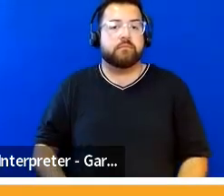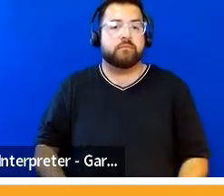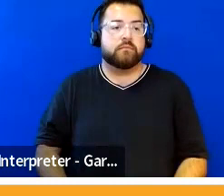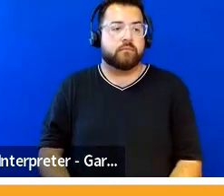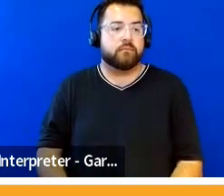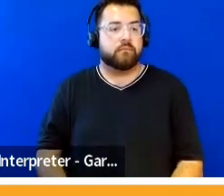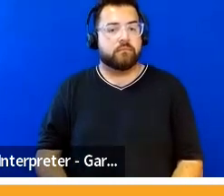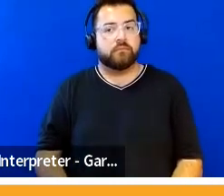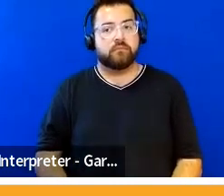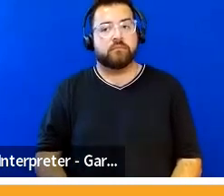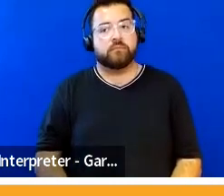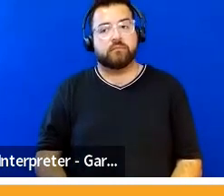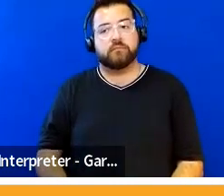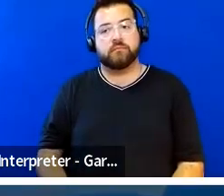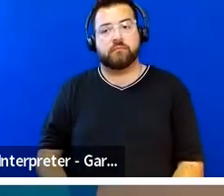And